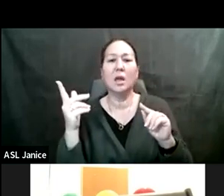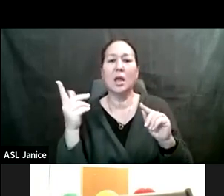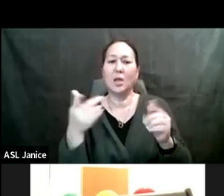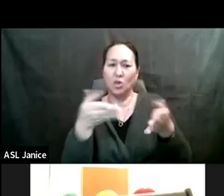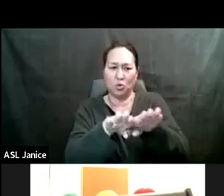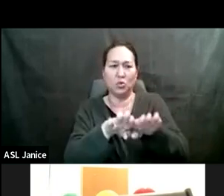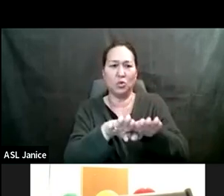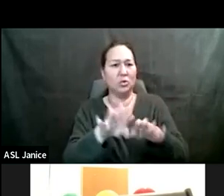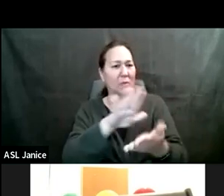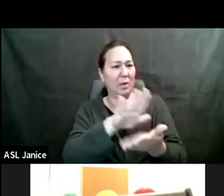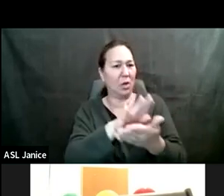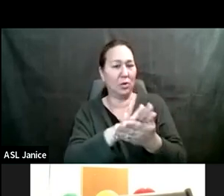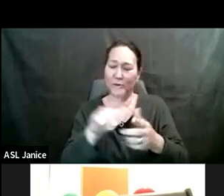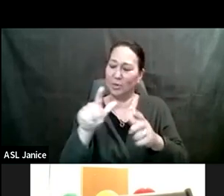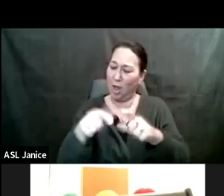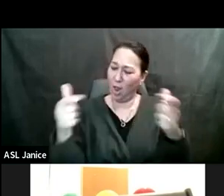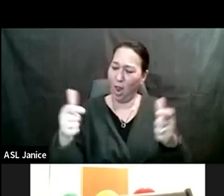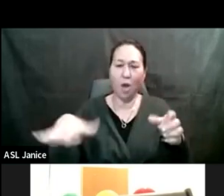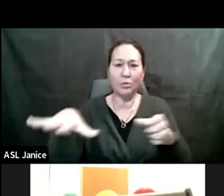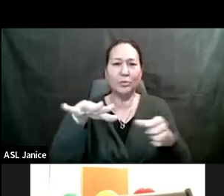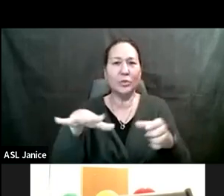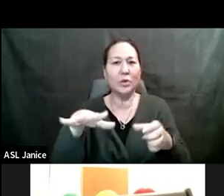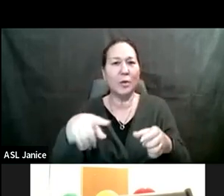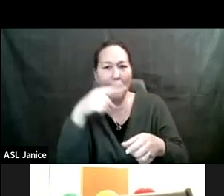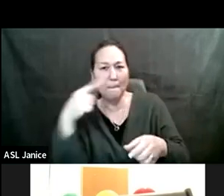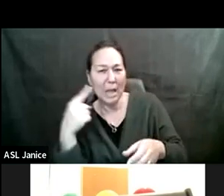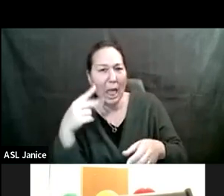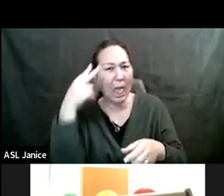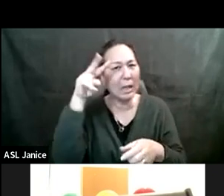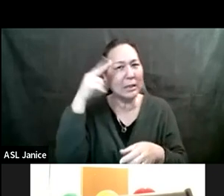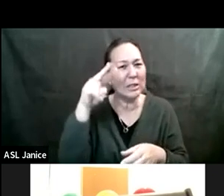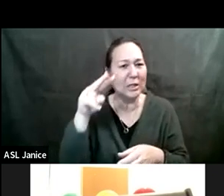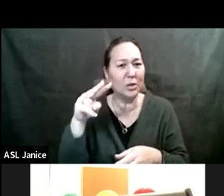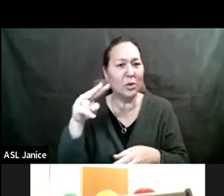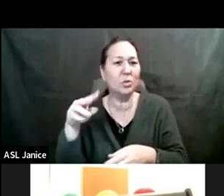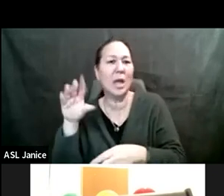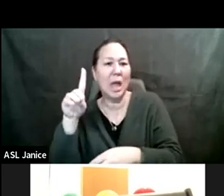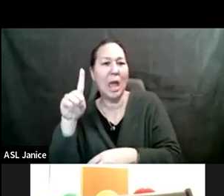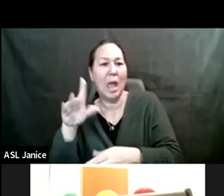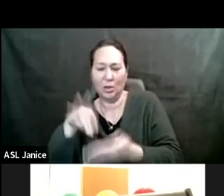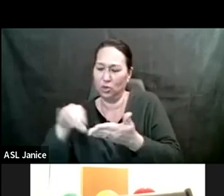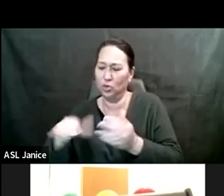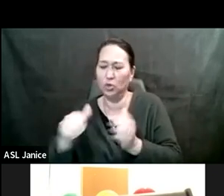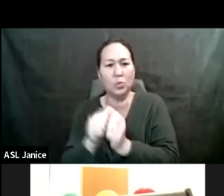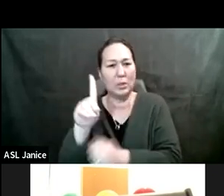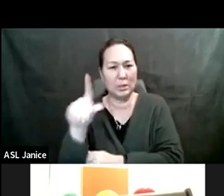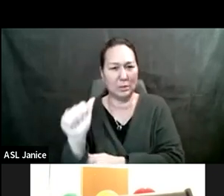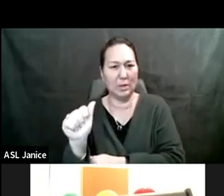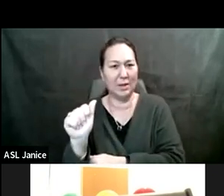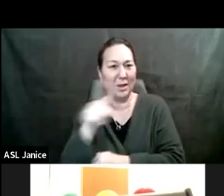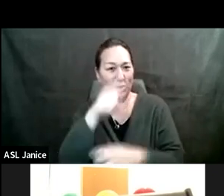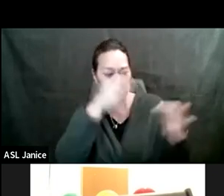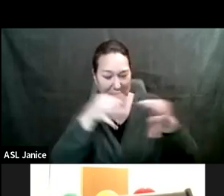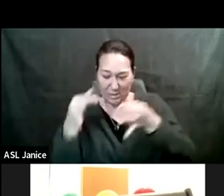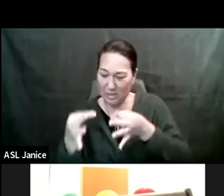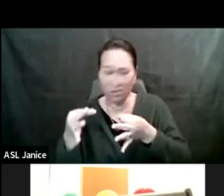a black latino students with disabilities and English learners the list of school closure decisions has made it very clear that when